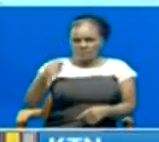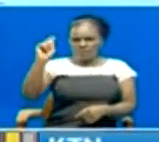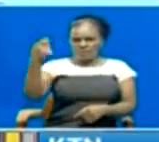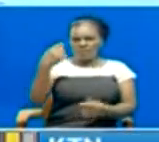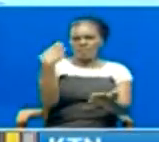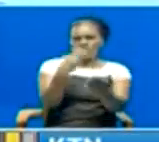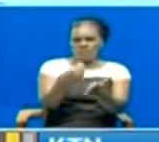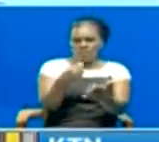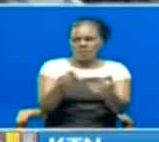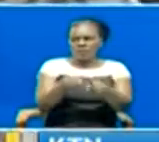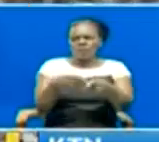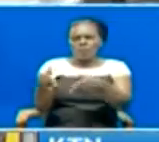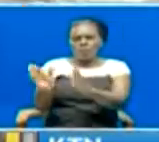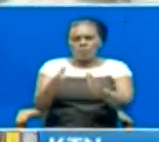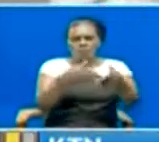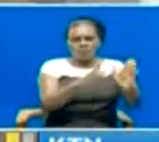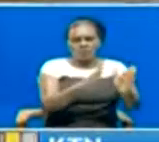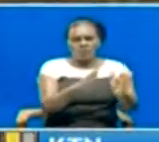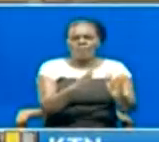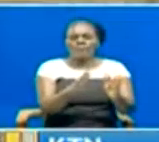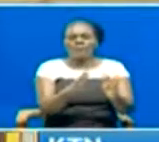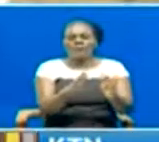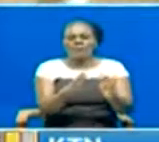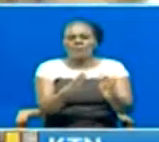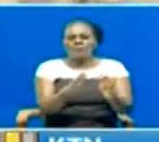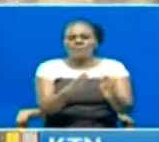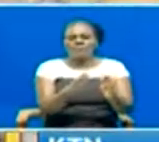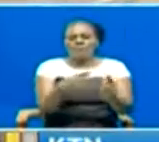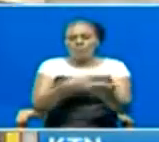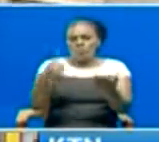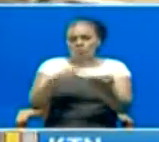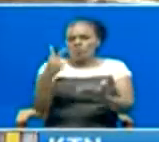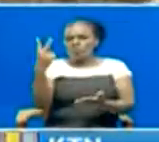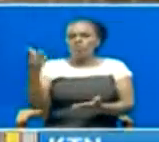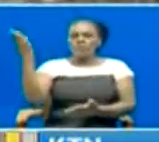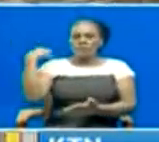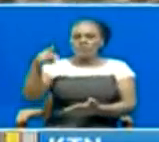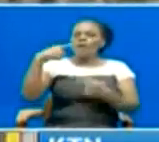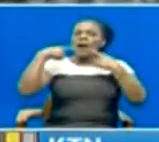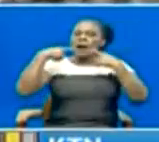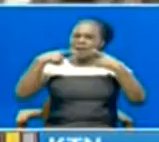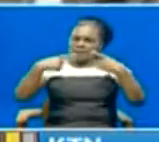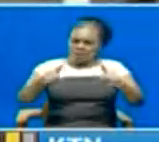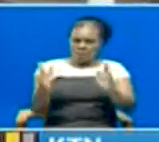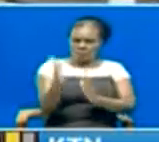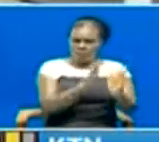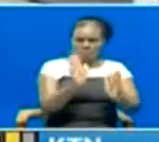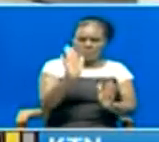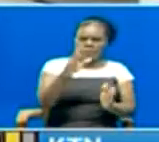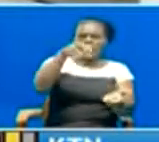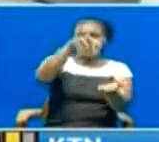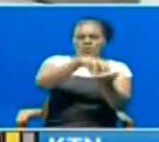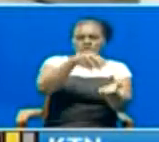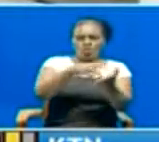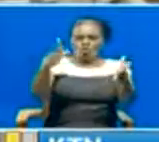having an option of fixed or floating rate of return. 2 weeks ago, EABL announced it would be shedding its debt position as